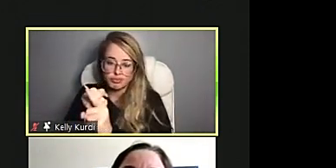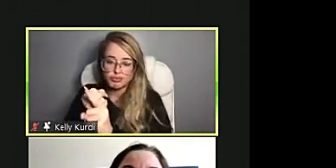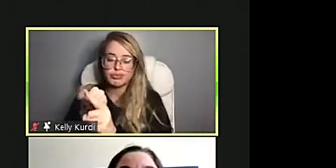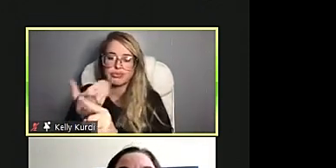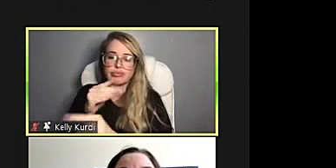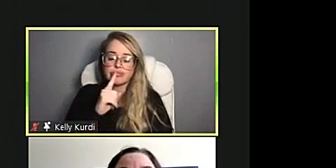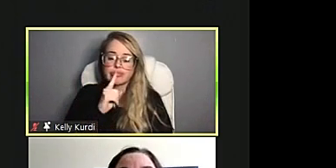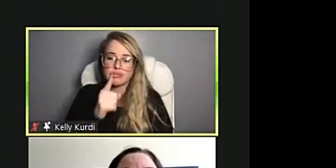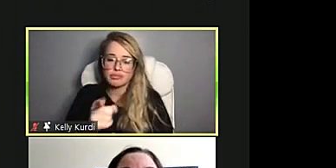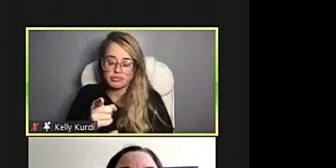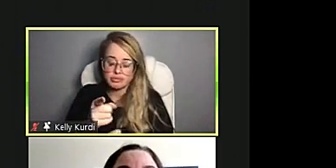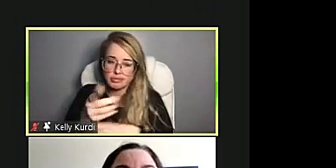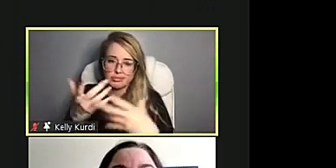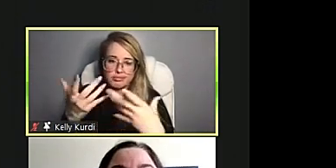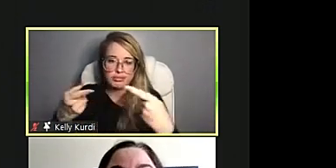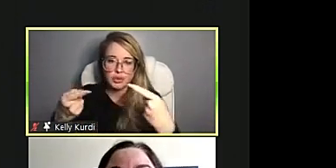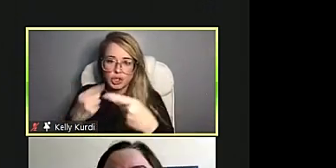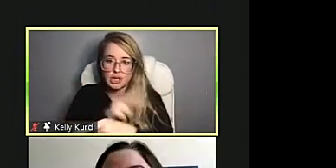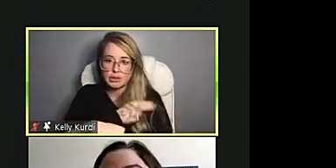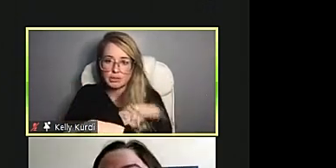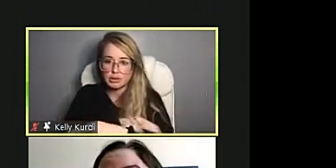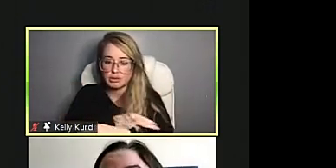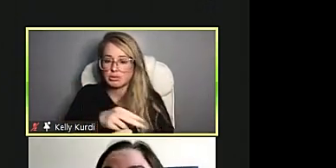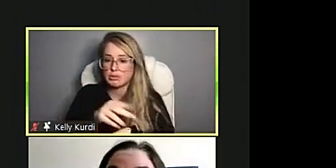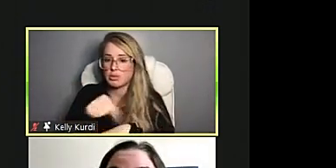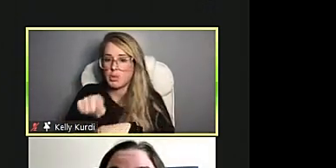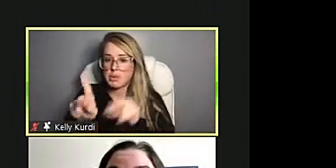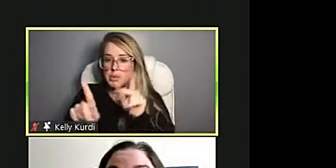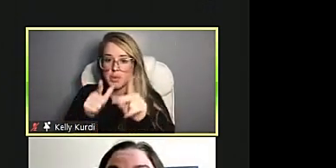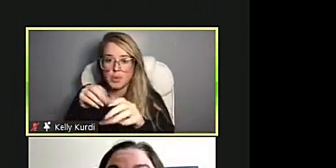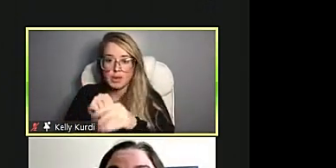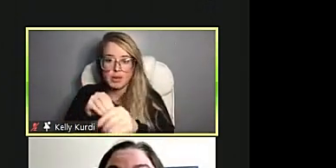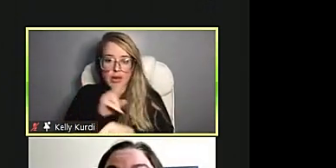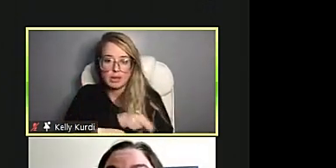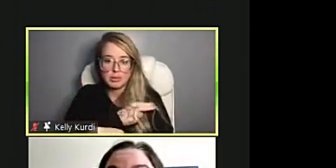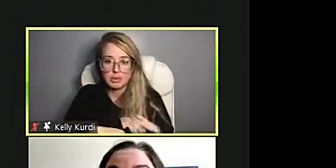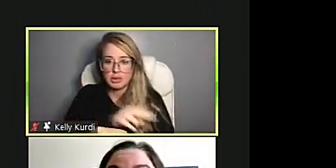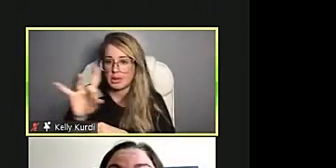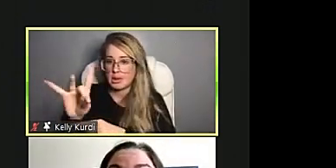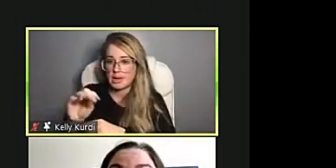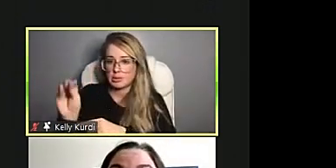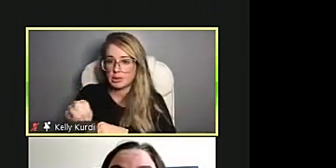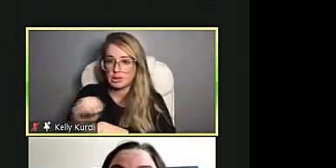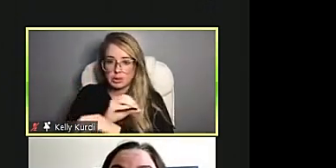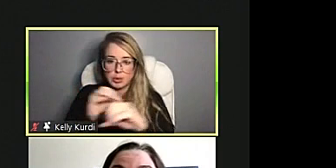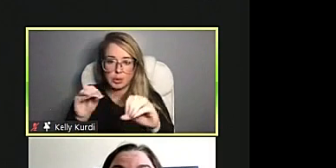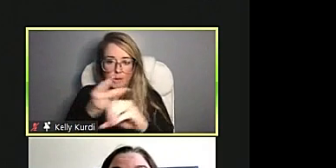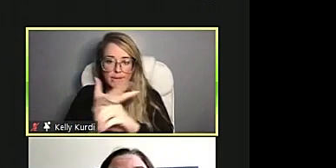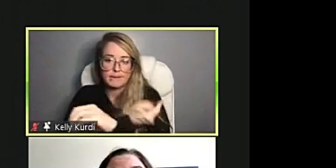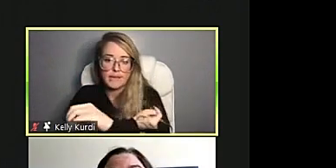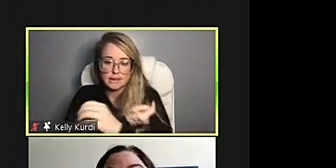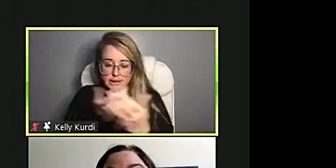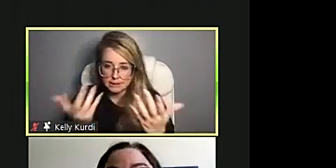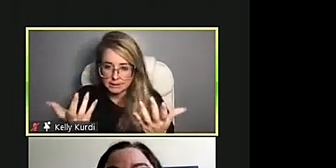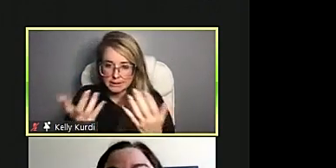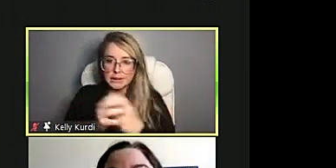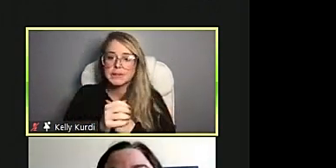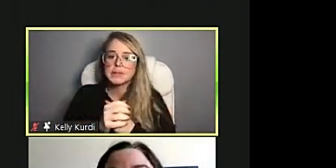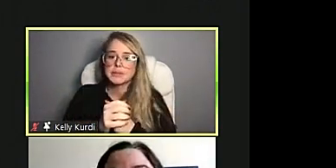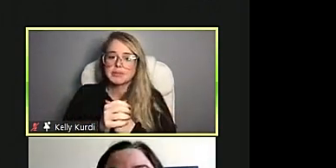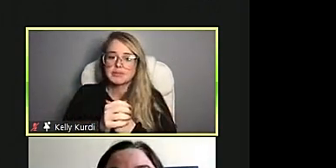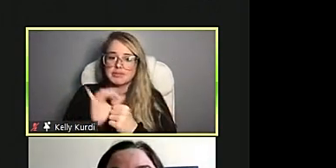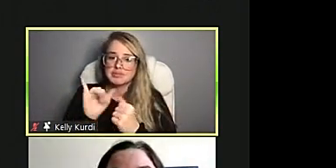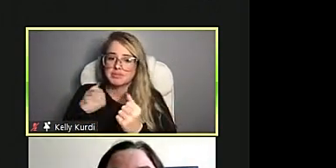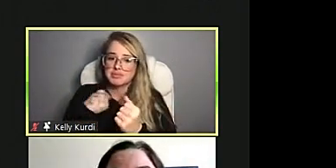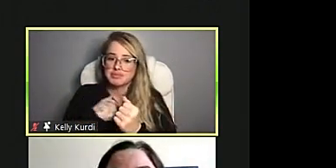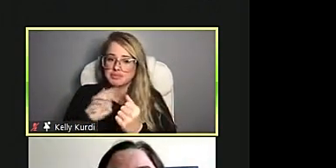And 80% of those who are currently hospitalized in Colorado are unvaccinated. And as we look